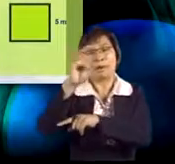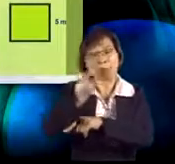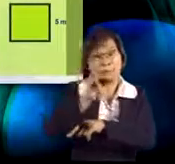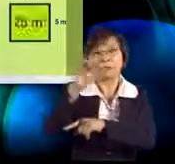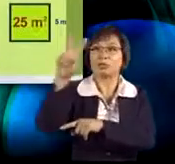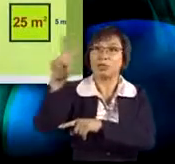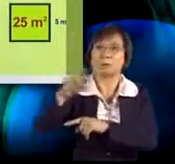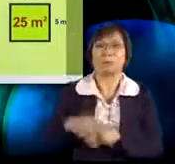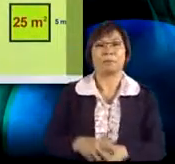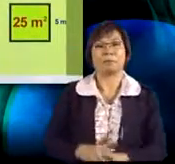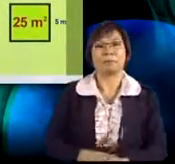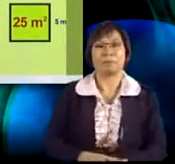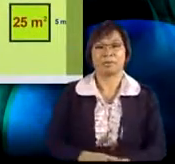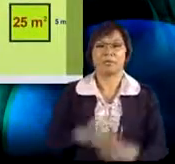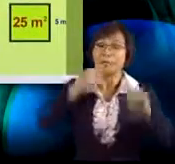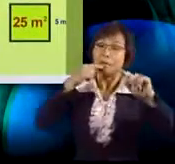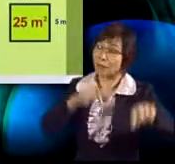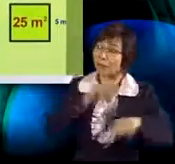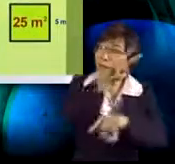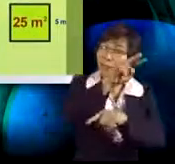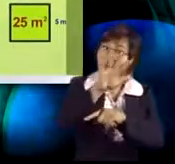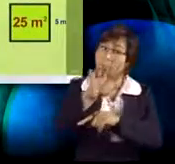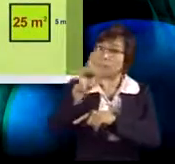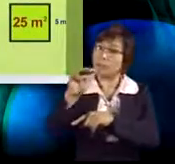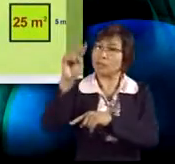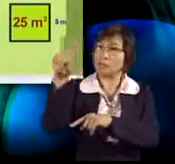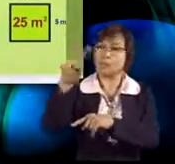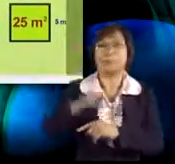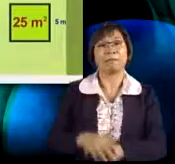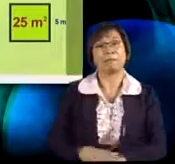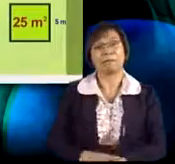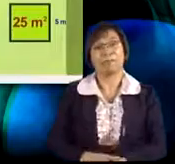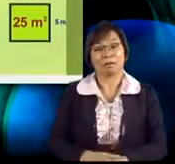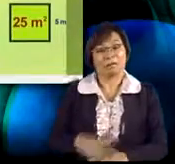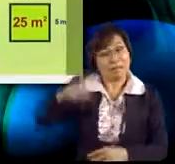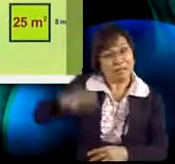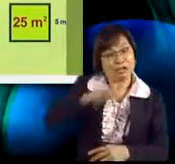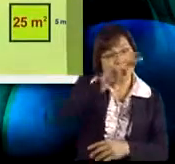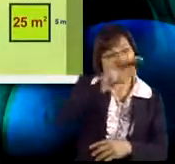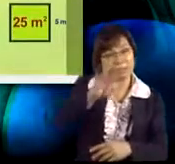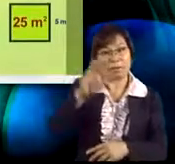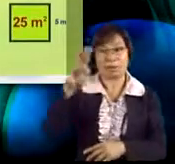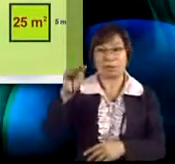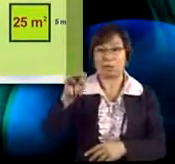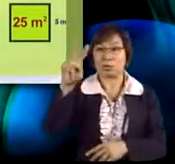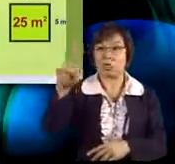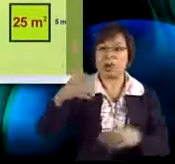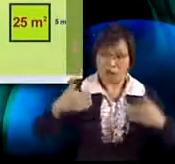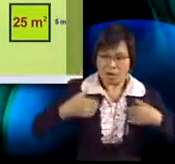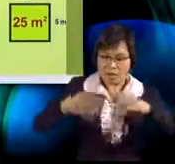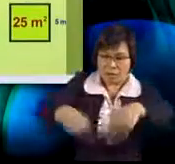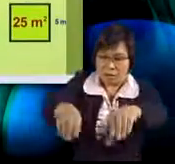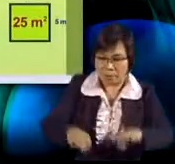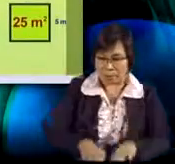square. The answer is 25 meters square. So you need 25 meters square to have a